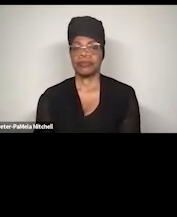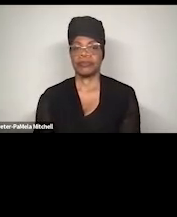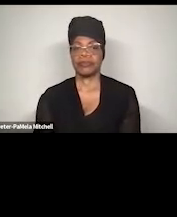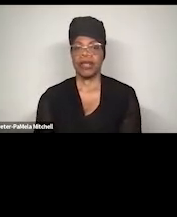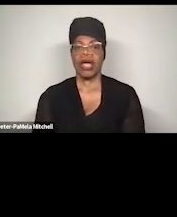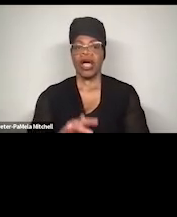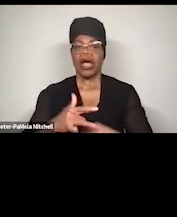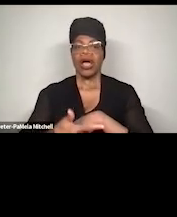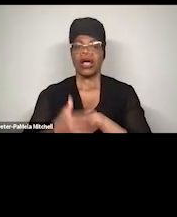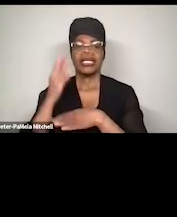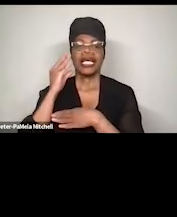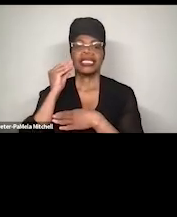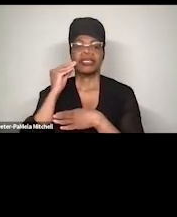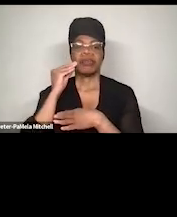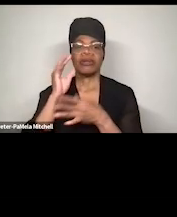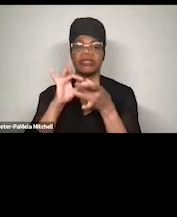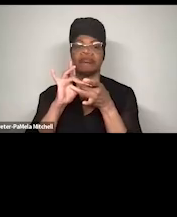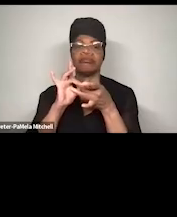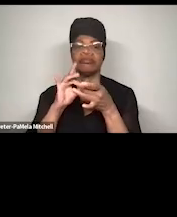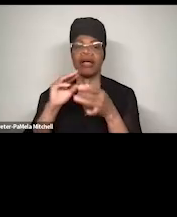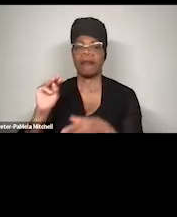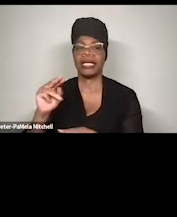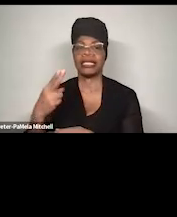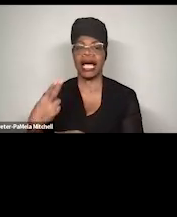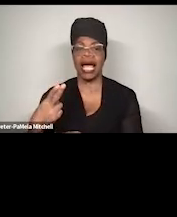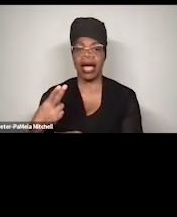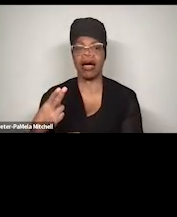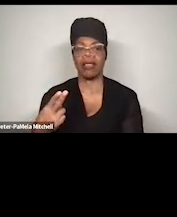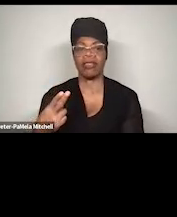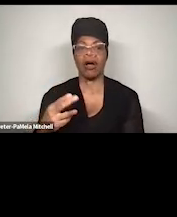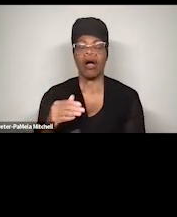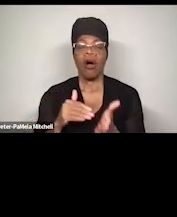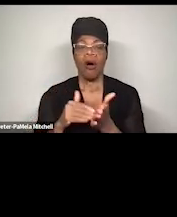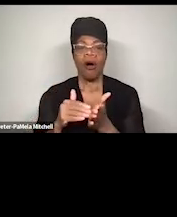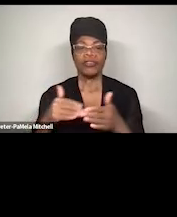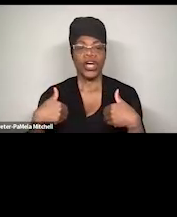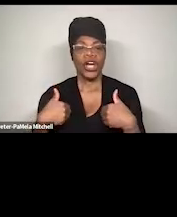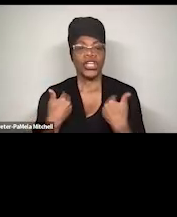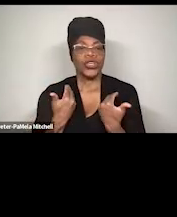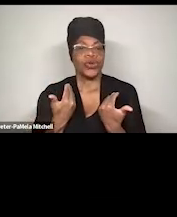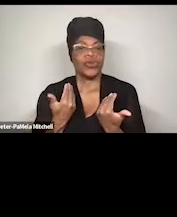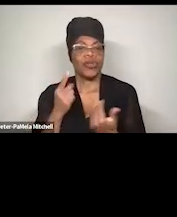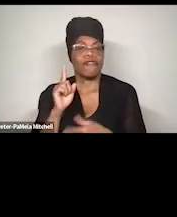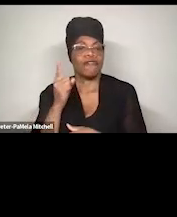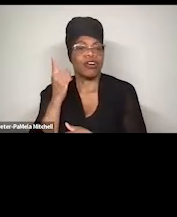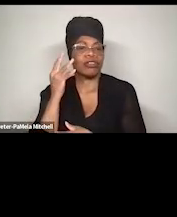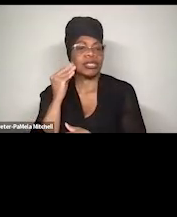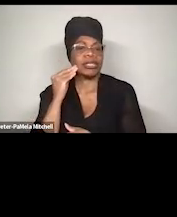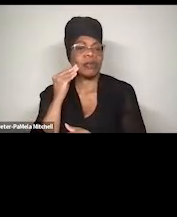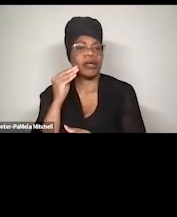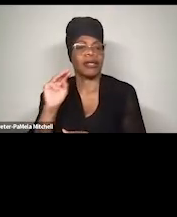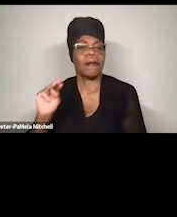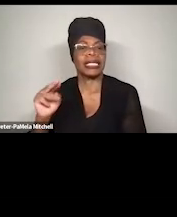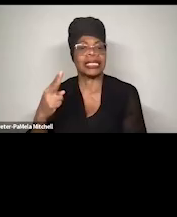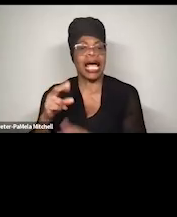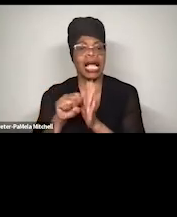Okay, so early experiences with mental health. Often a youth's first experience with mental health symptoms or treatment was not trauma-informed. So this